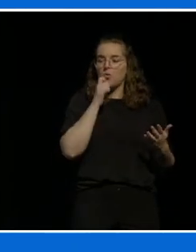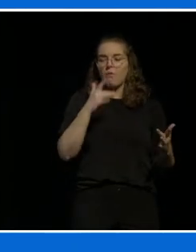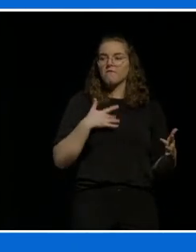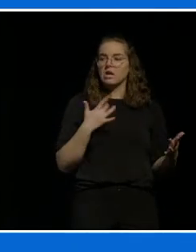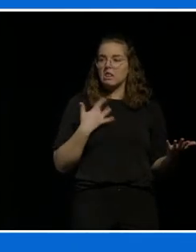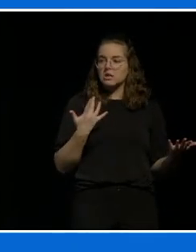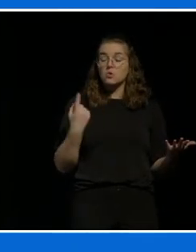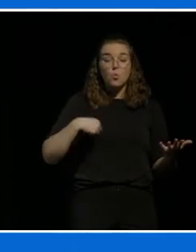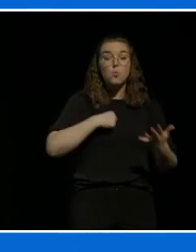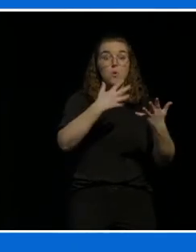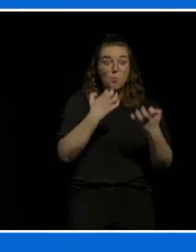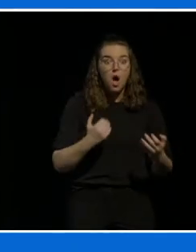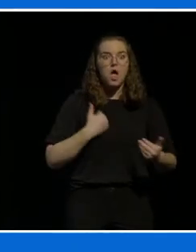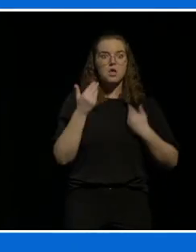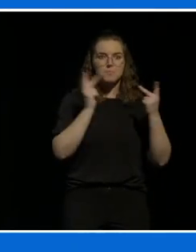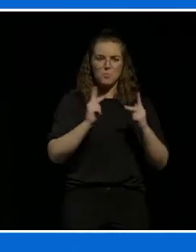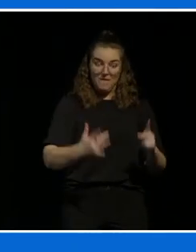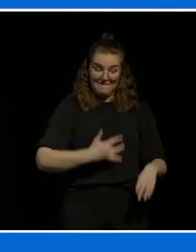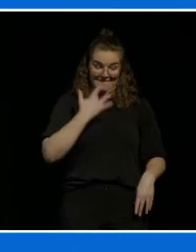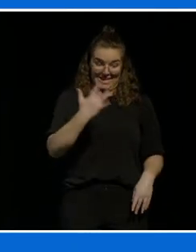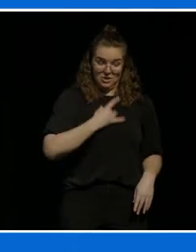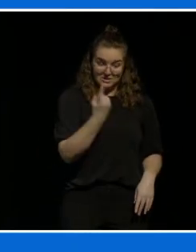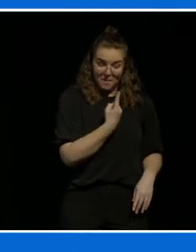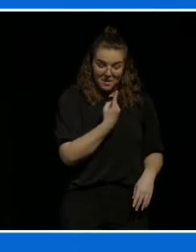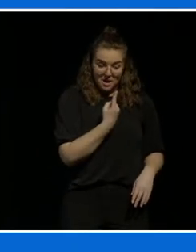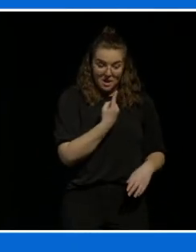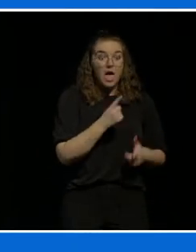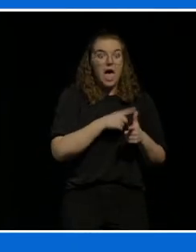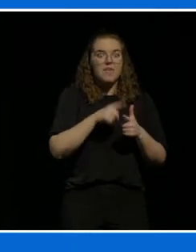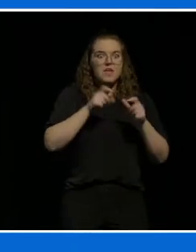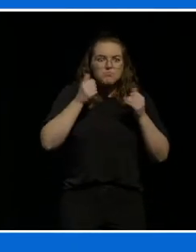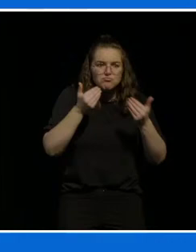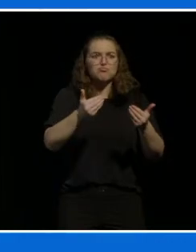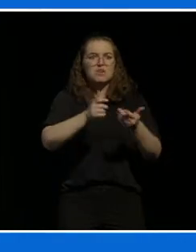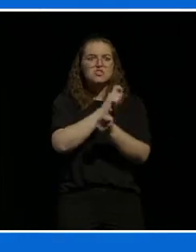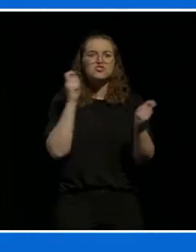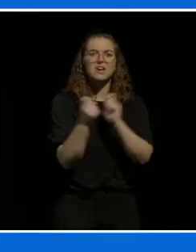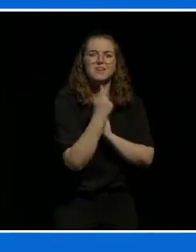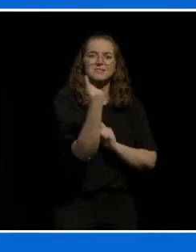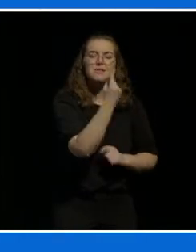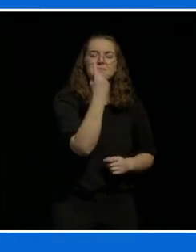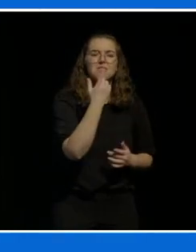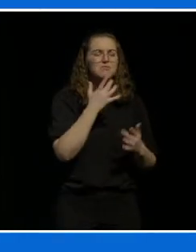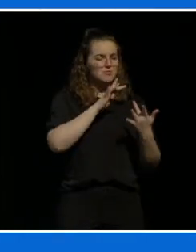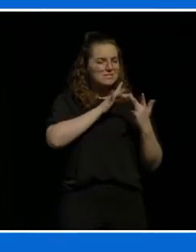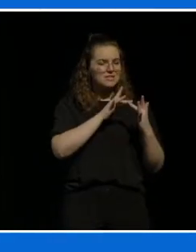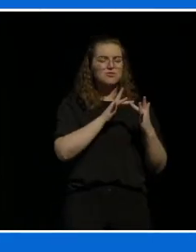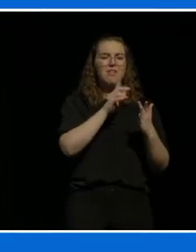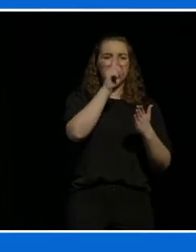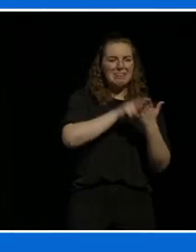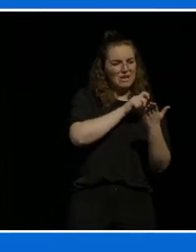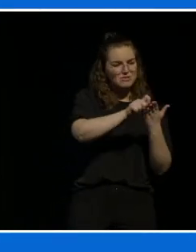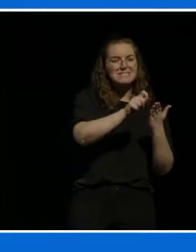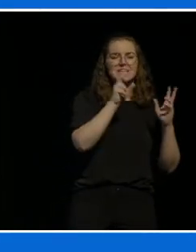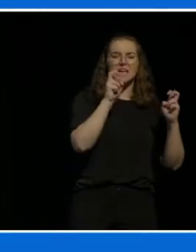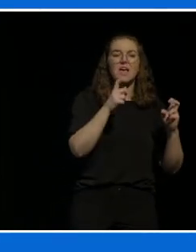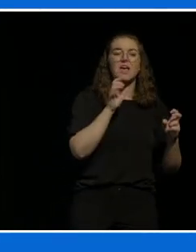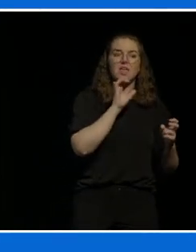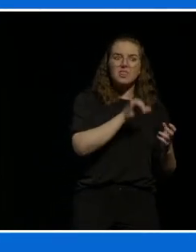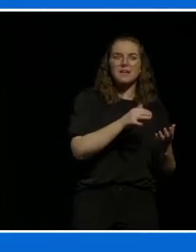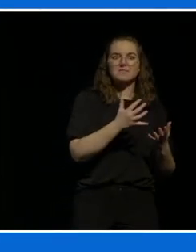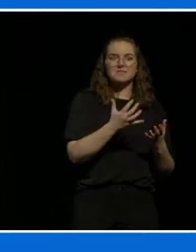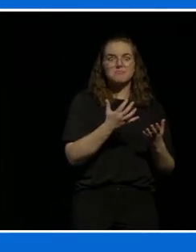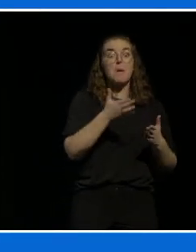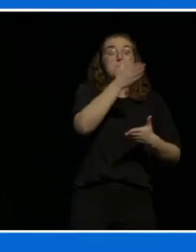can change something. And so that's why I always like to say digital literacy is a part of this greater conversation of digital equity, but